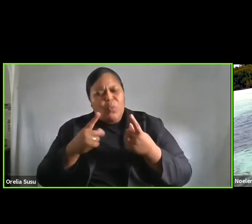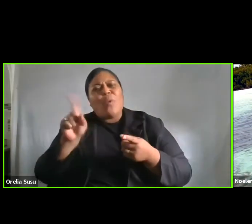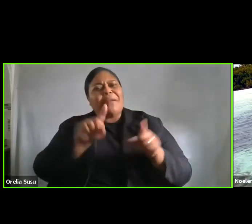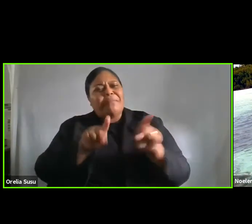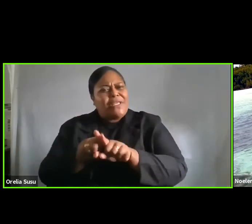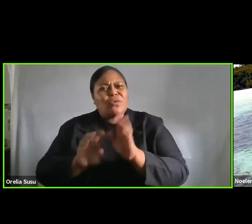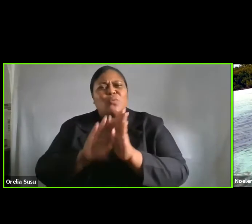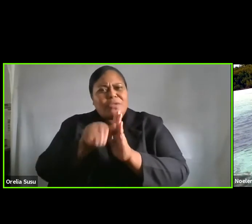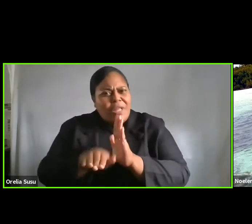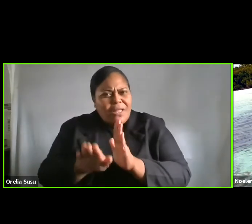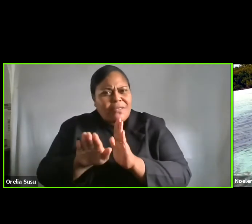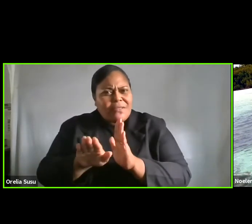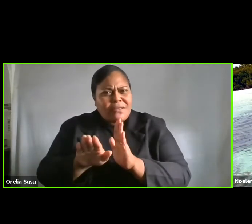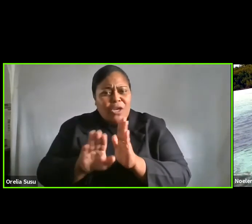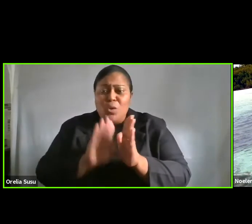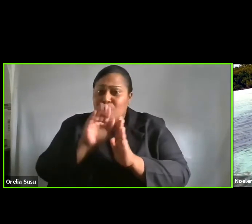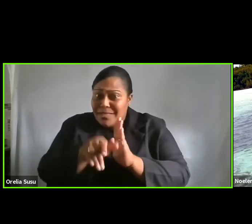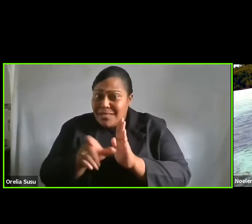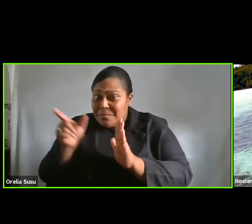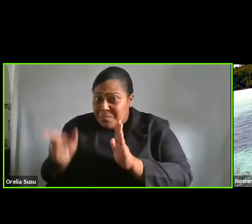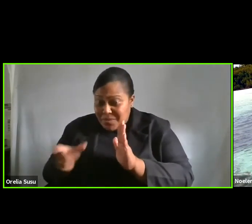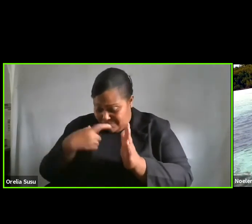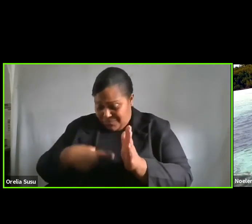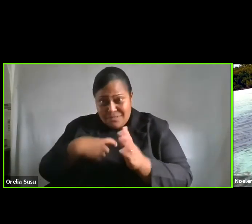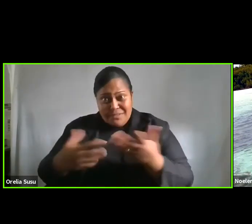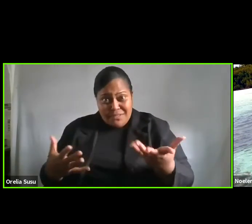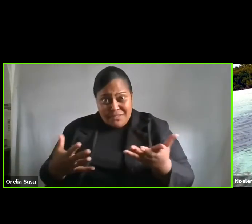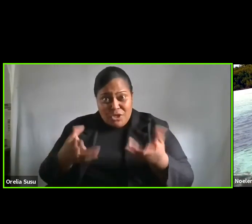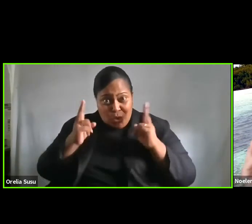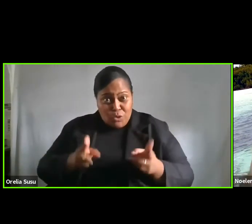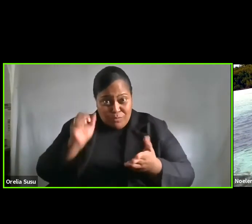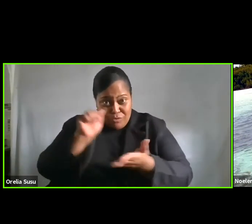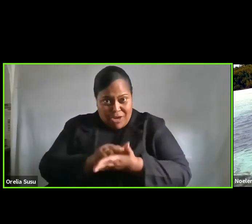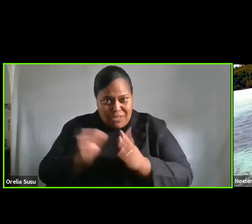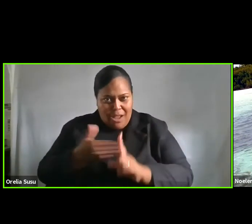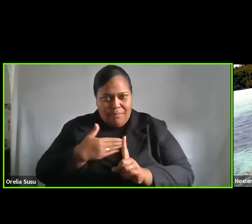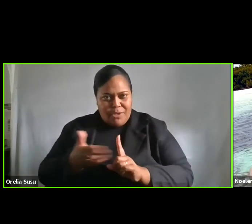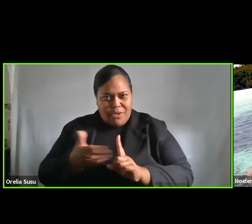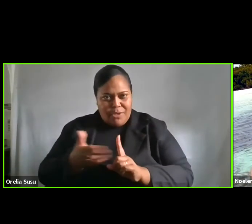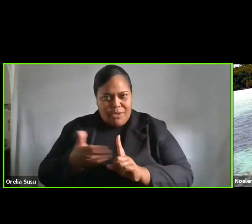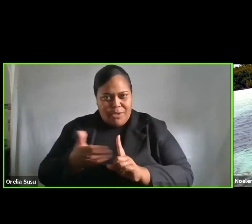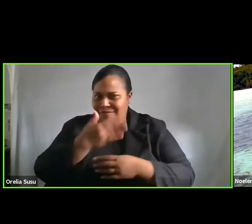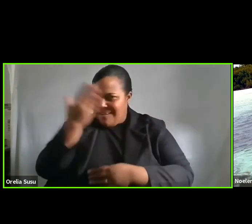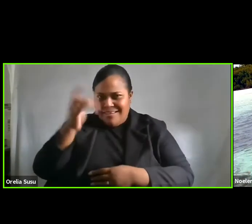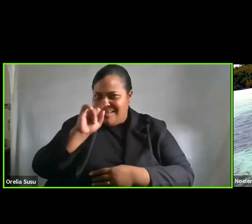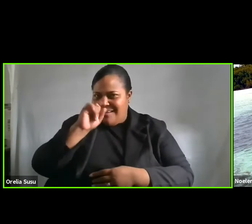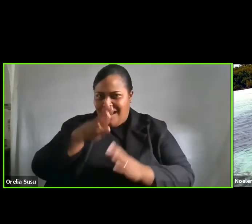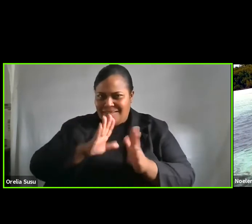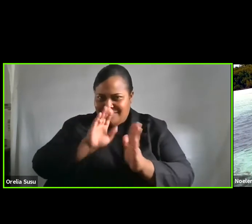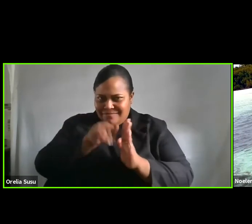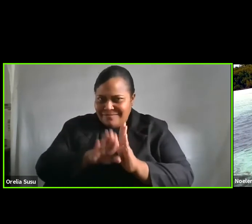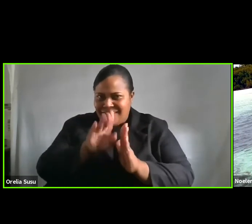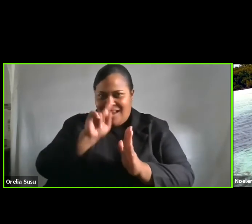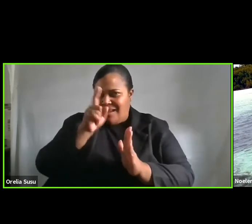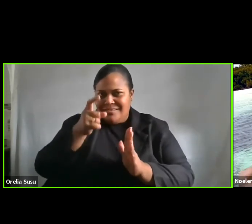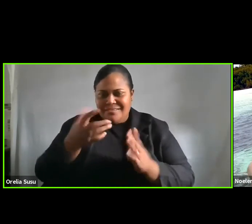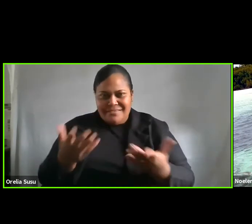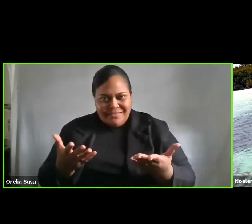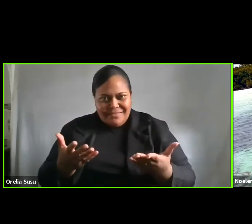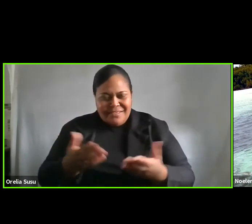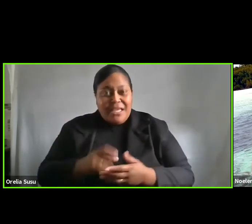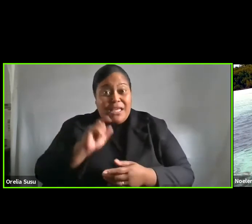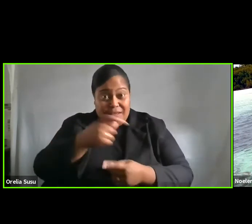resilience as a person if your human rights are being abused every day. So, for instance, if we are really serious about in the Pacific,